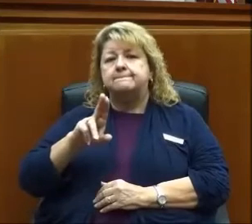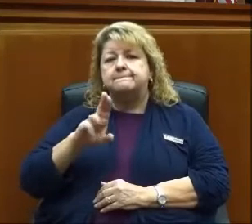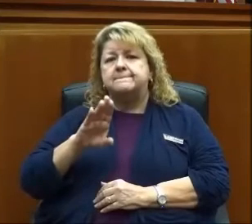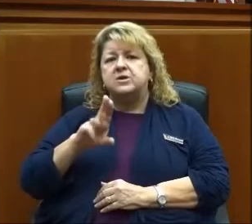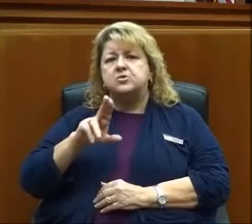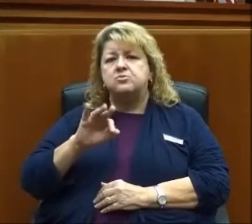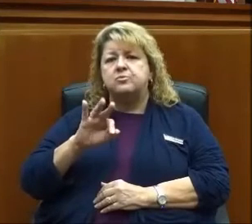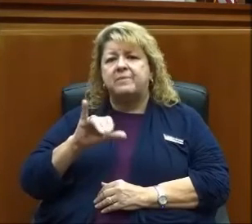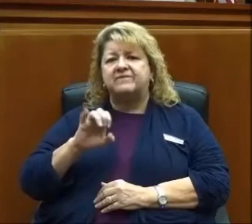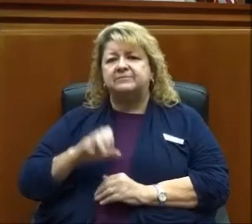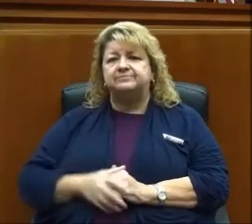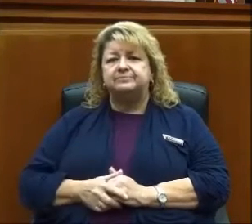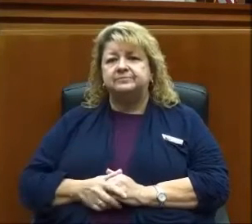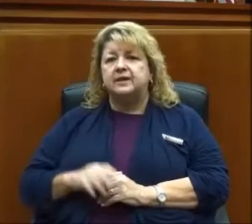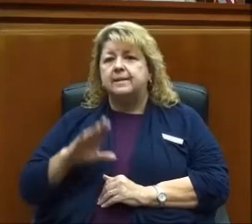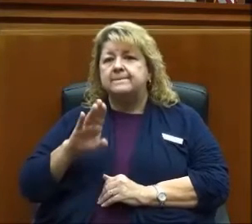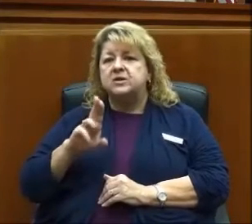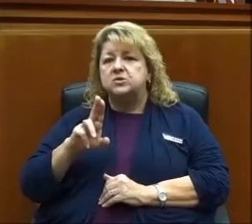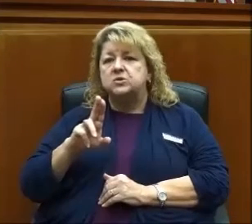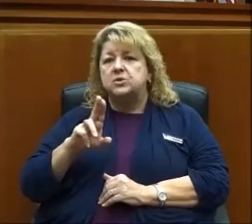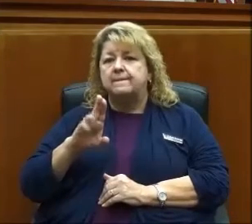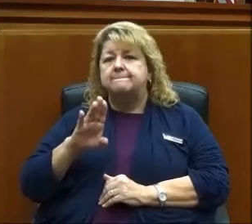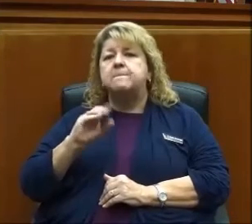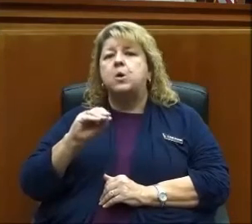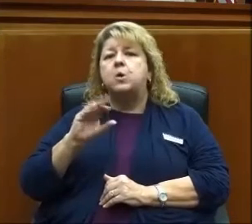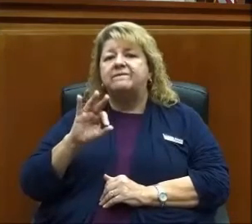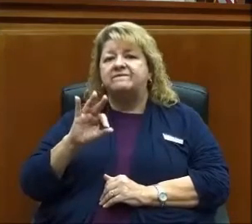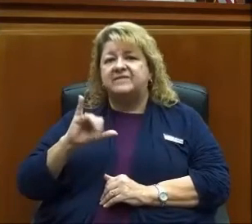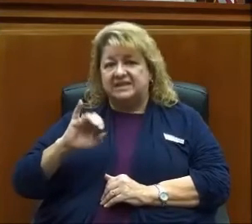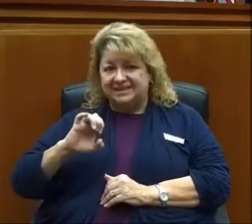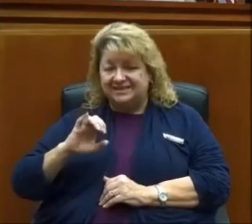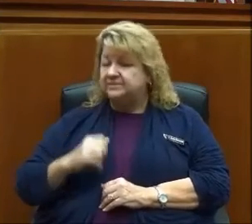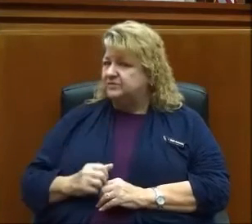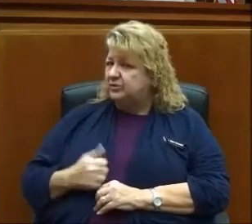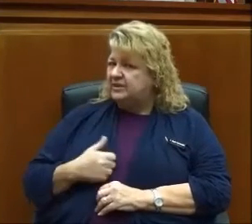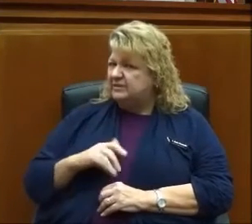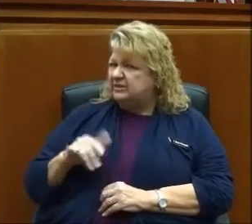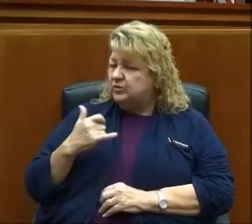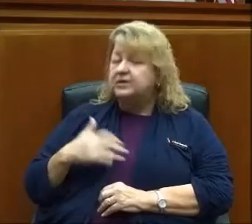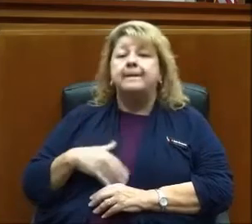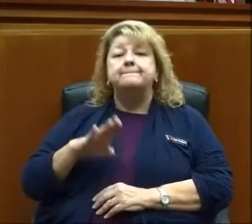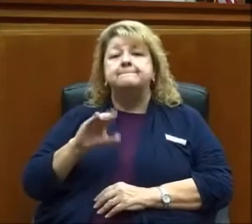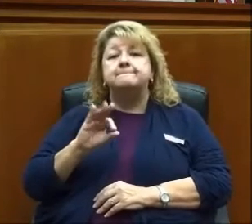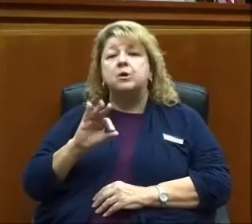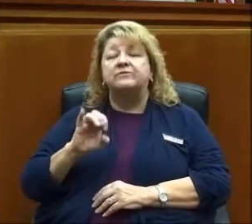Oh, I'm sorry, I thought Ms. Bophy wanted to speak. Oh, no, just Okay. helping Ms. you out Bophy, there, Chair. Second.